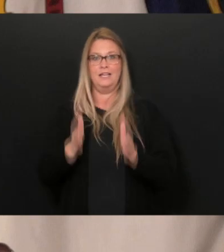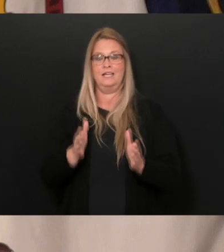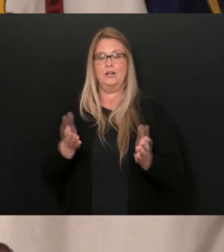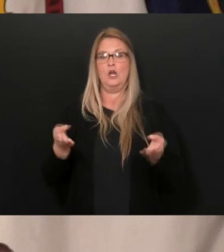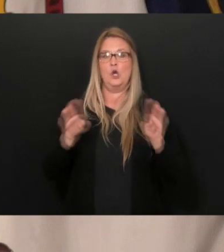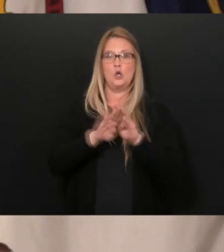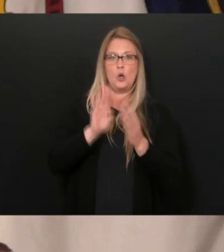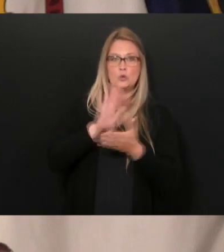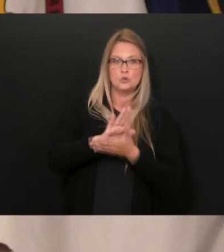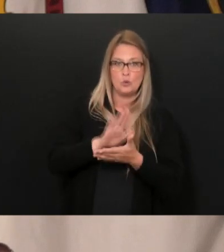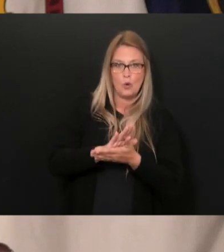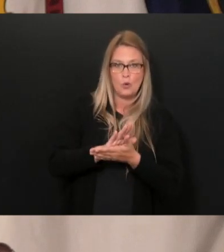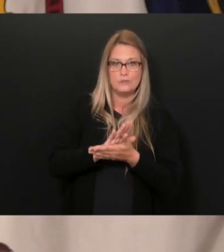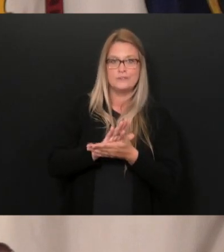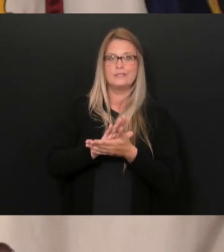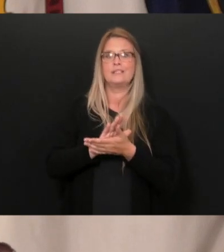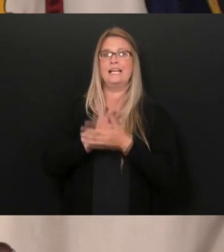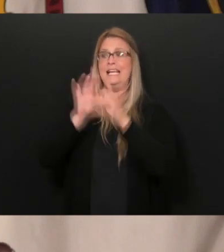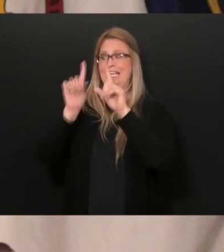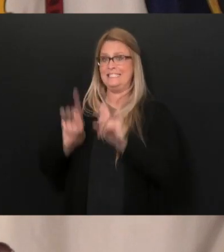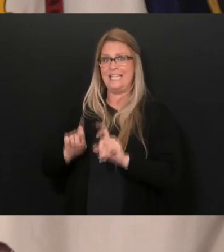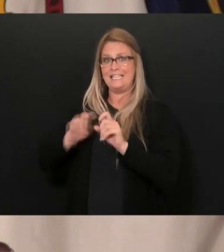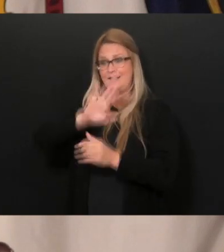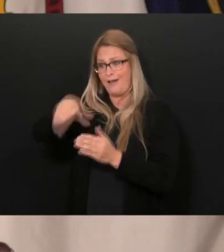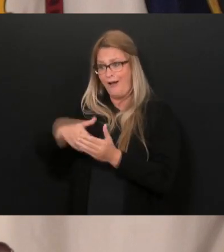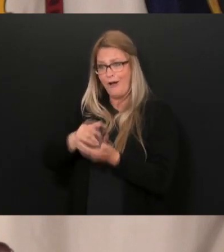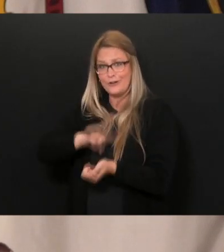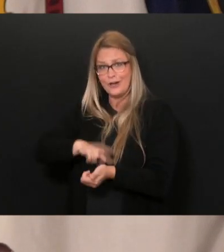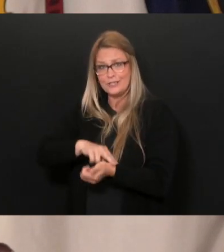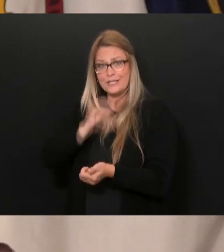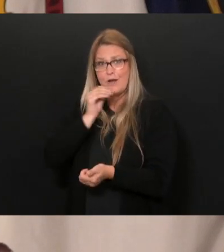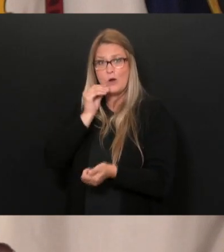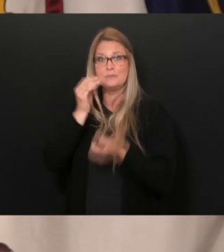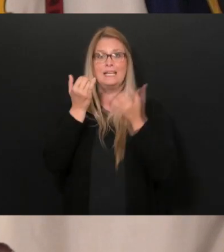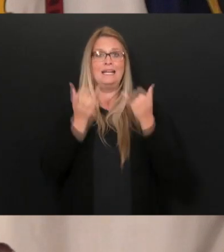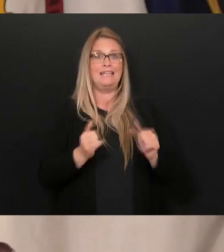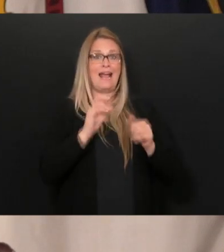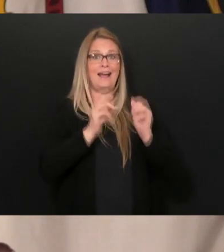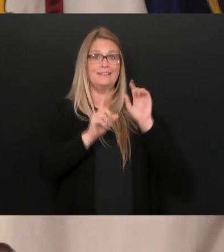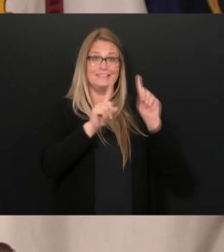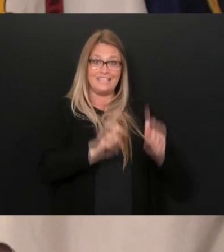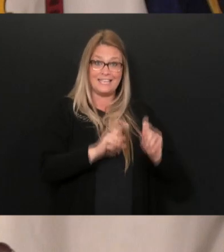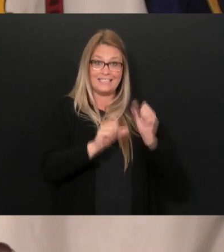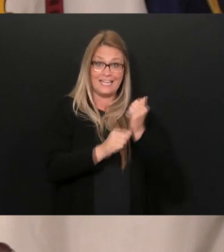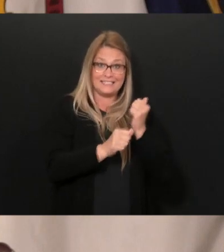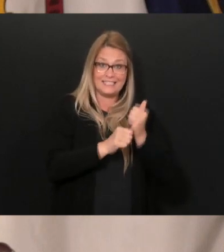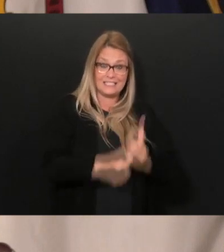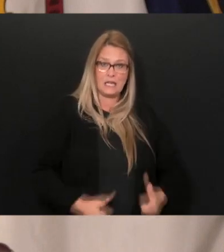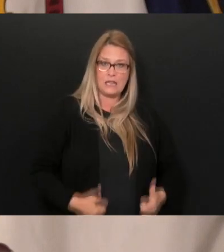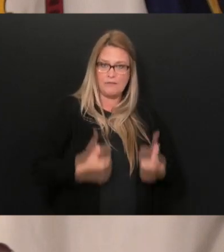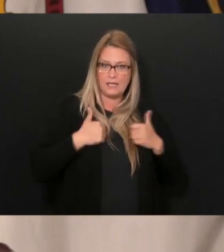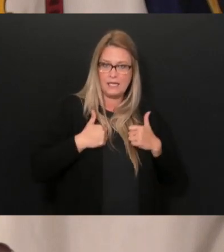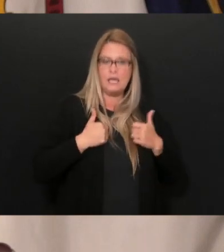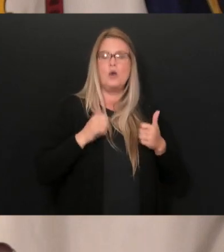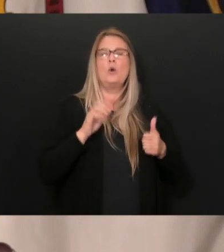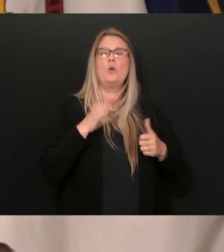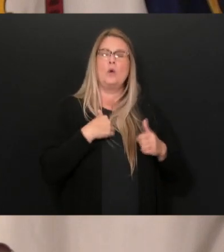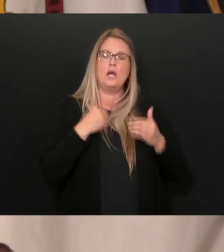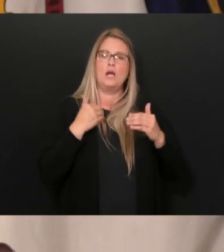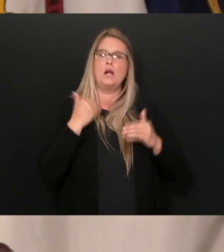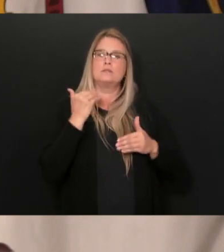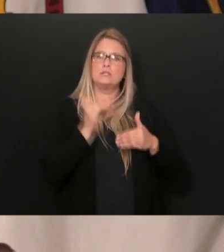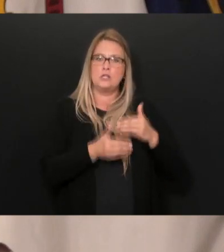schools. We absolutely tested all of our nursing homes. Now we're testing all the assisted living. We're moving